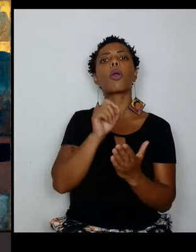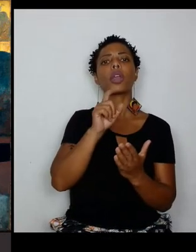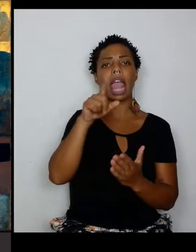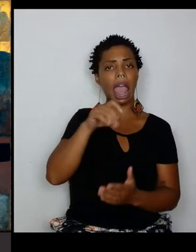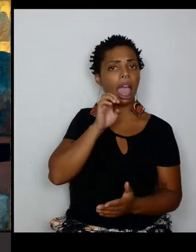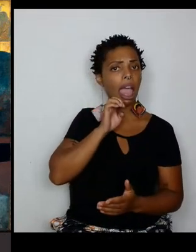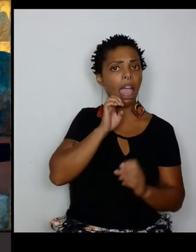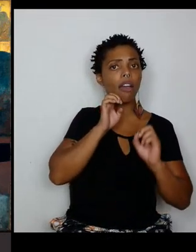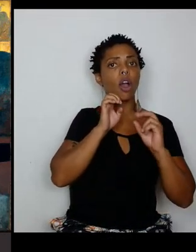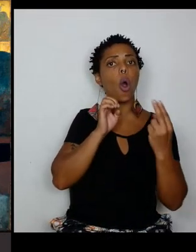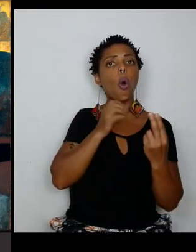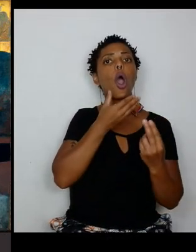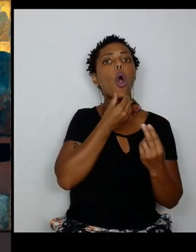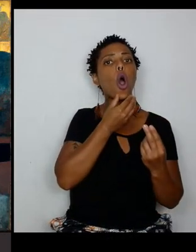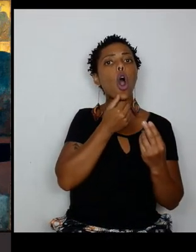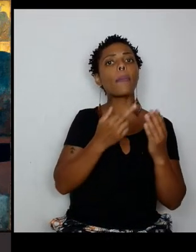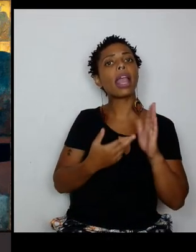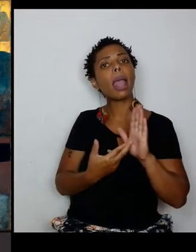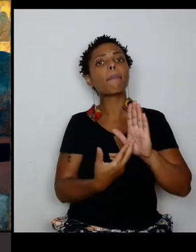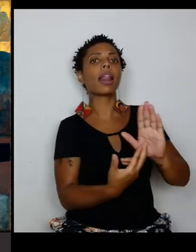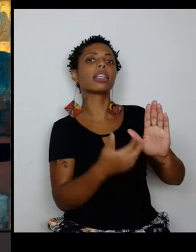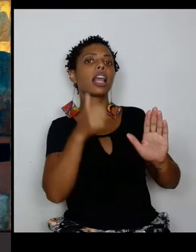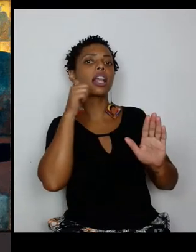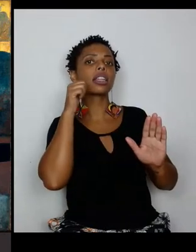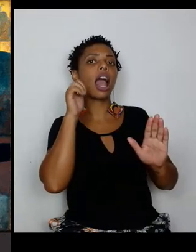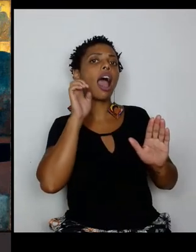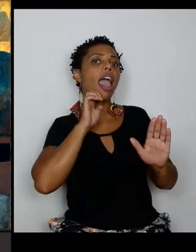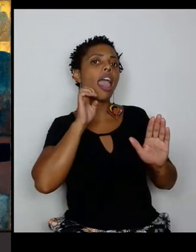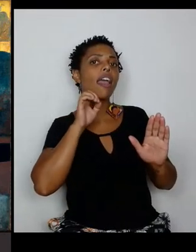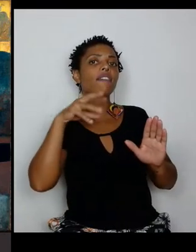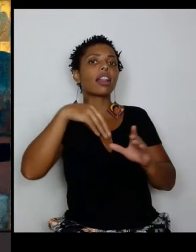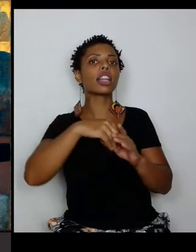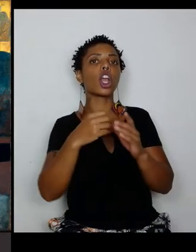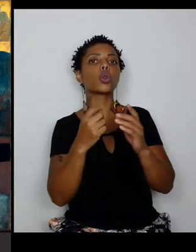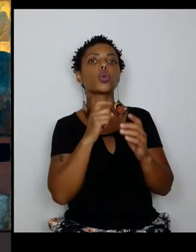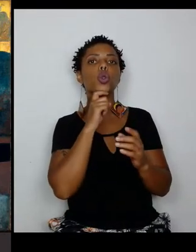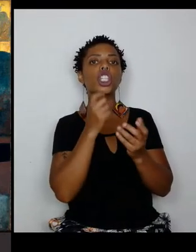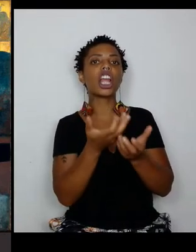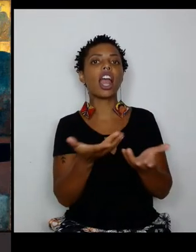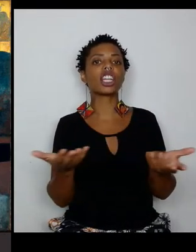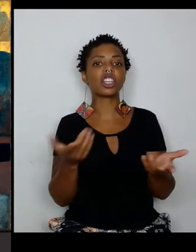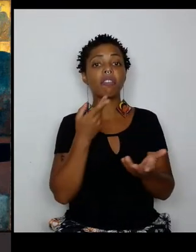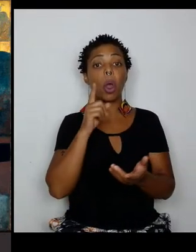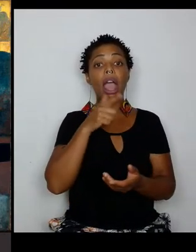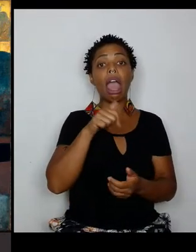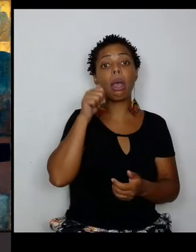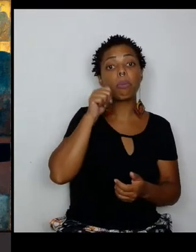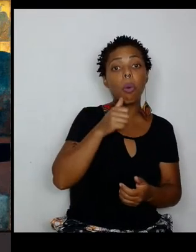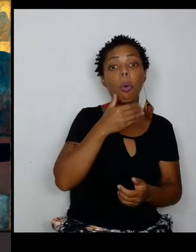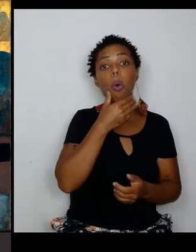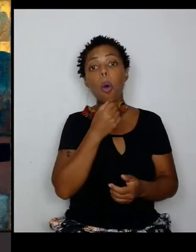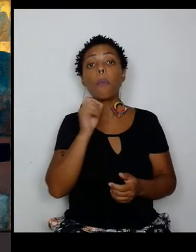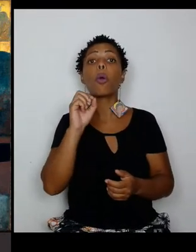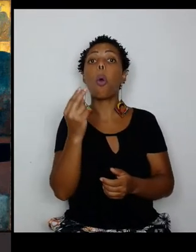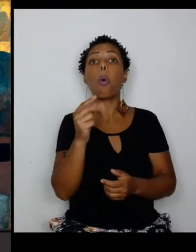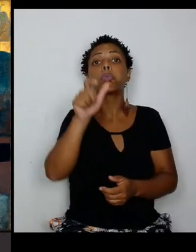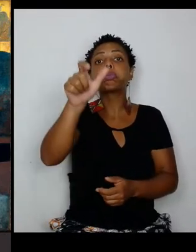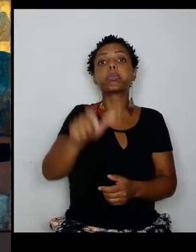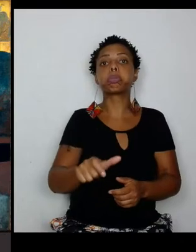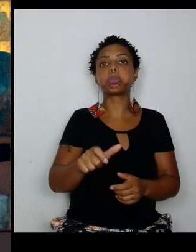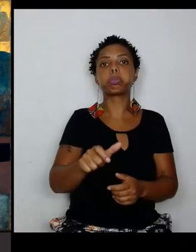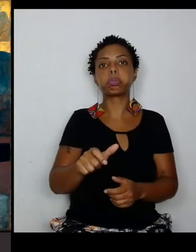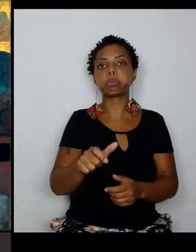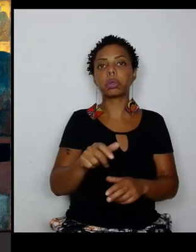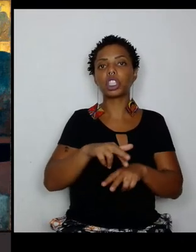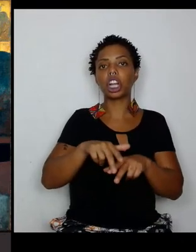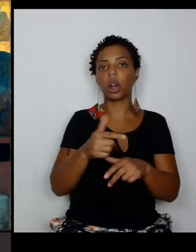go again variously denominated the figure she he or simply the figure in the center the artist's friend cheryl maurice described